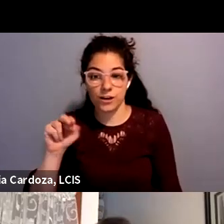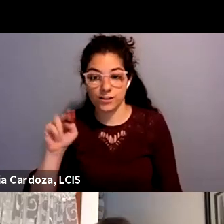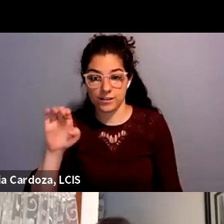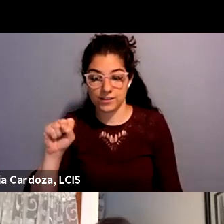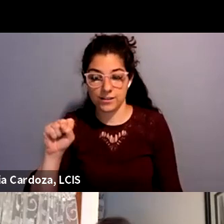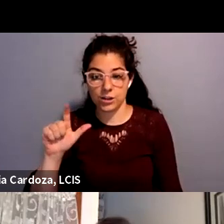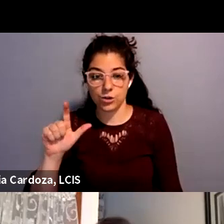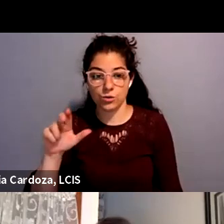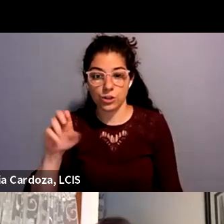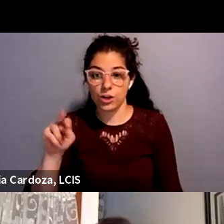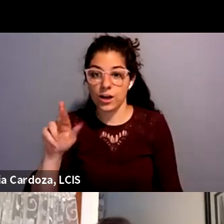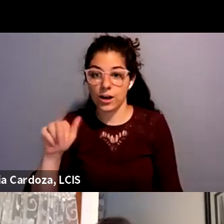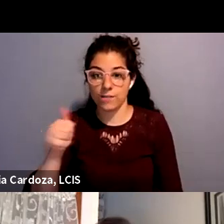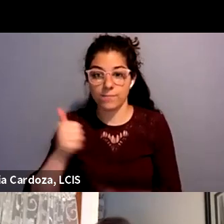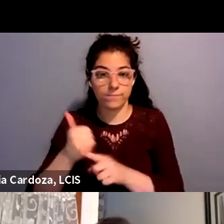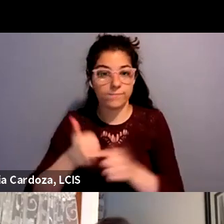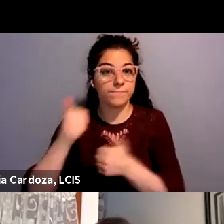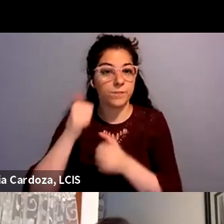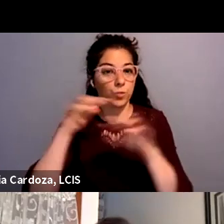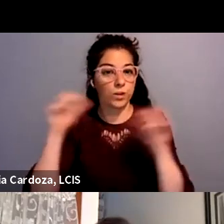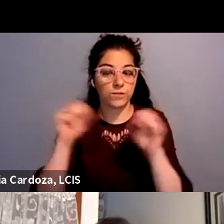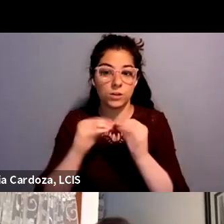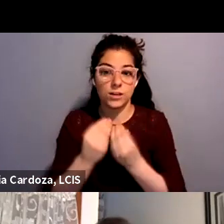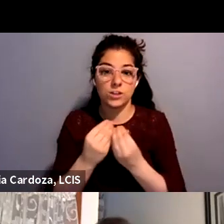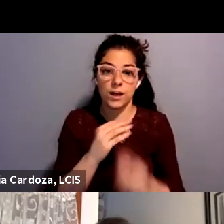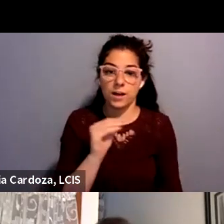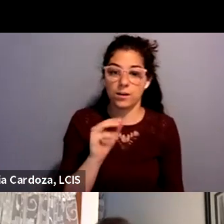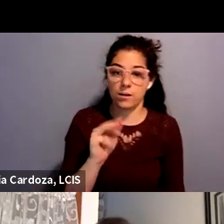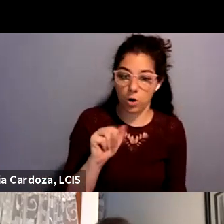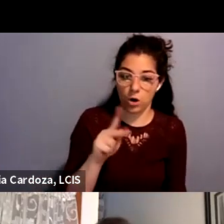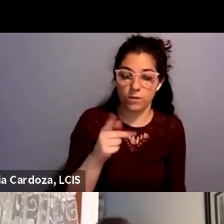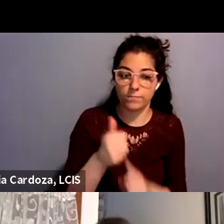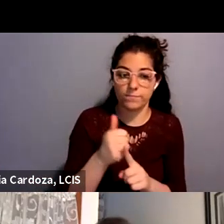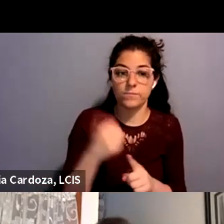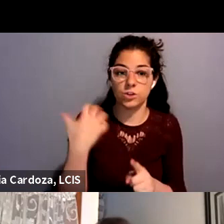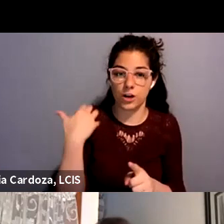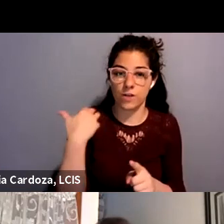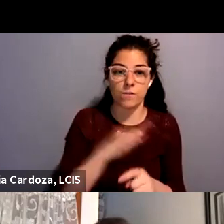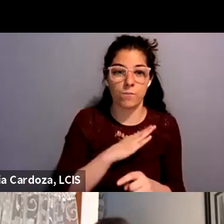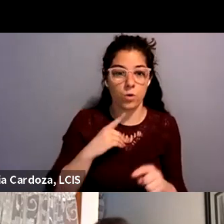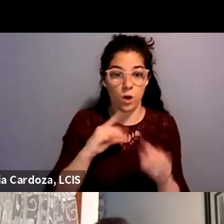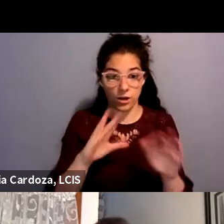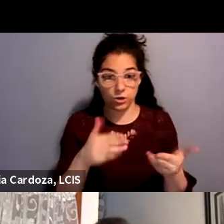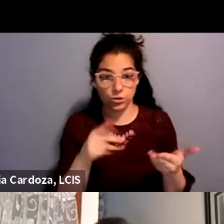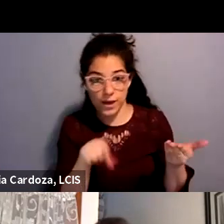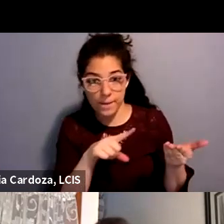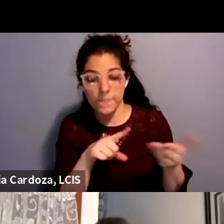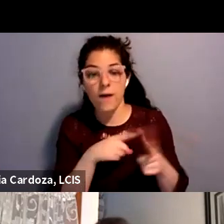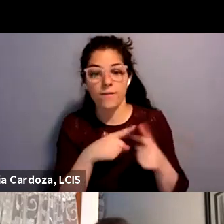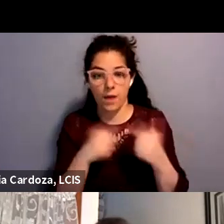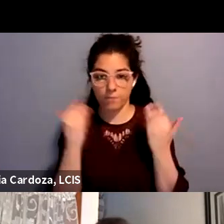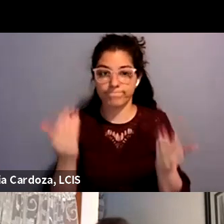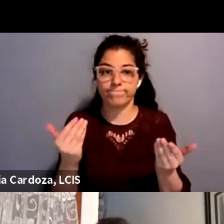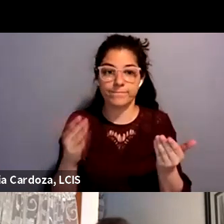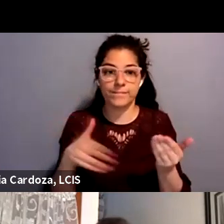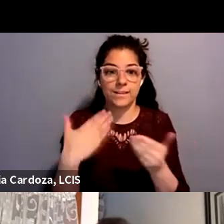president of the organization, and Mark Colón, who is the chair of the board. I'll introduce them for a second, and then we'll go on to the